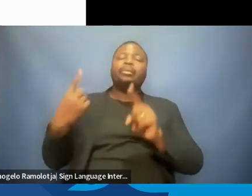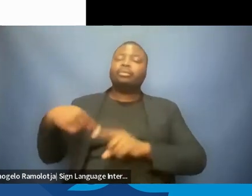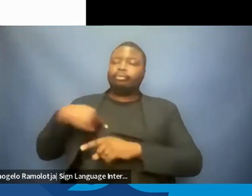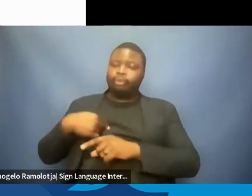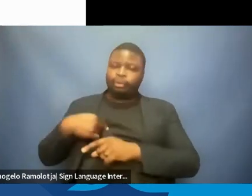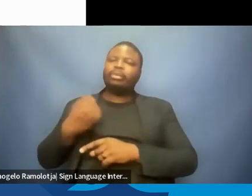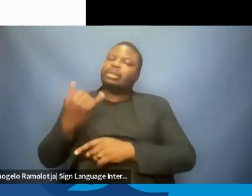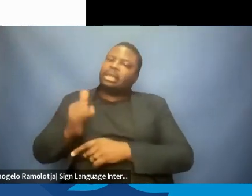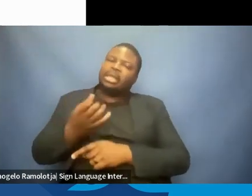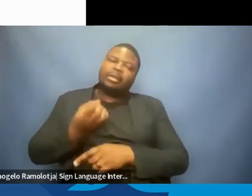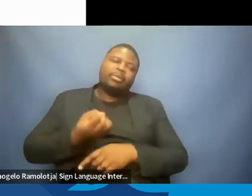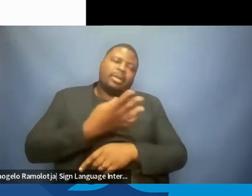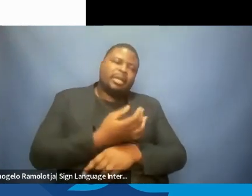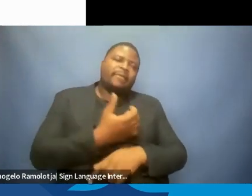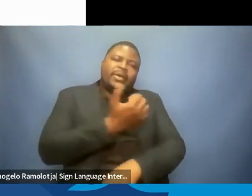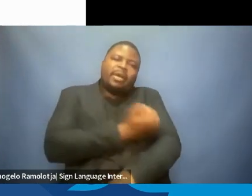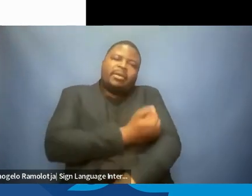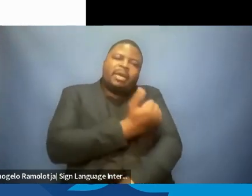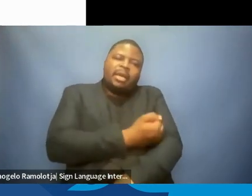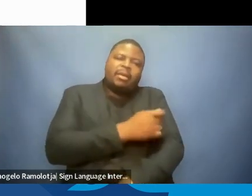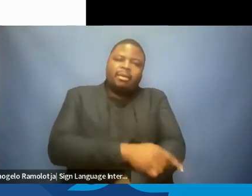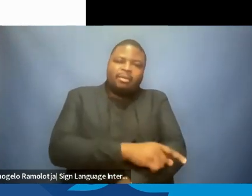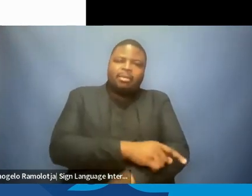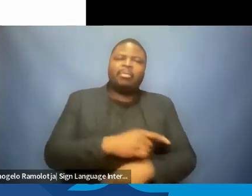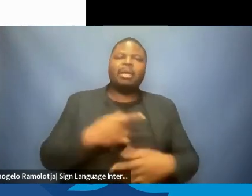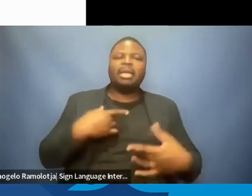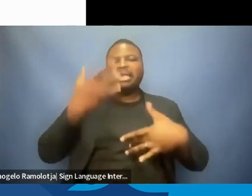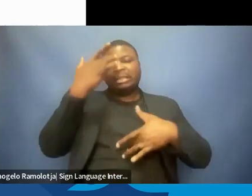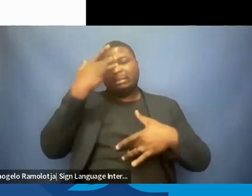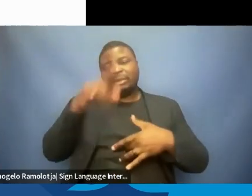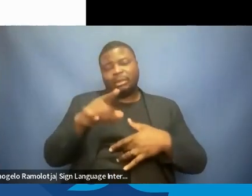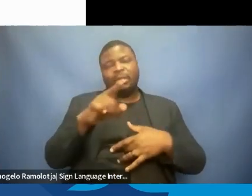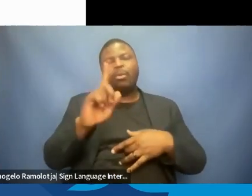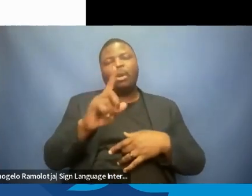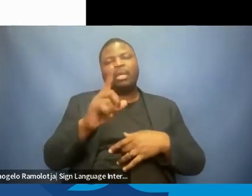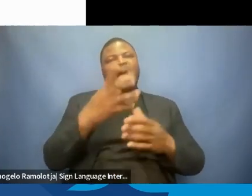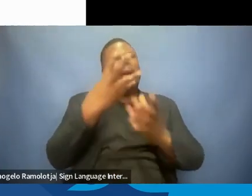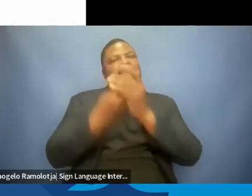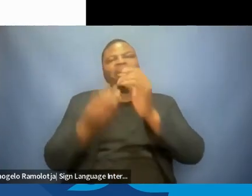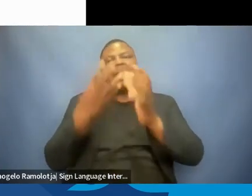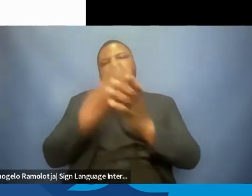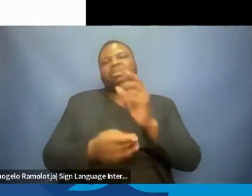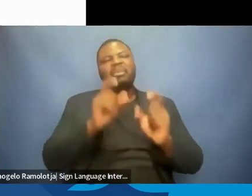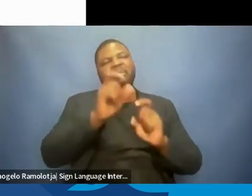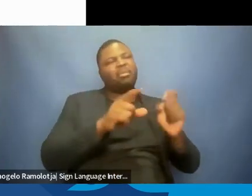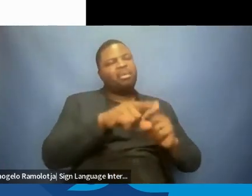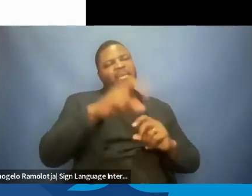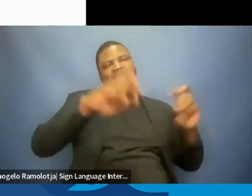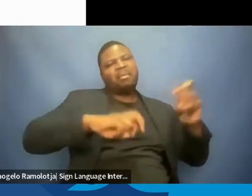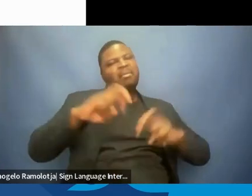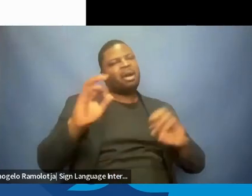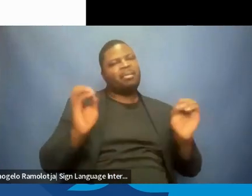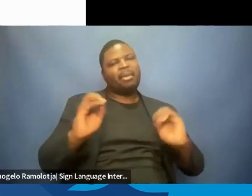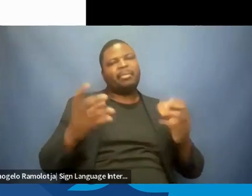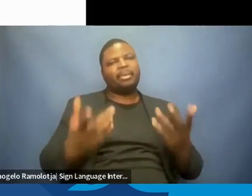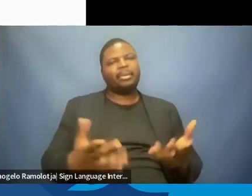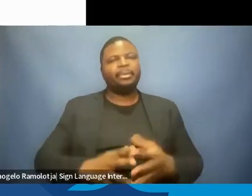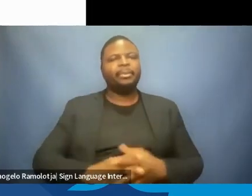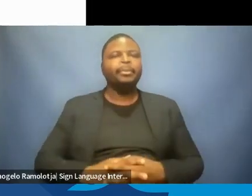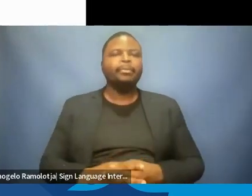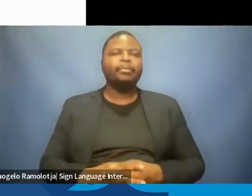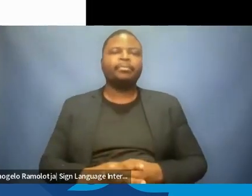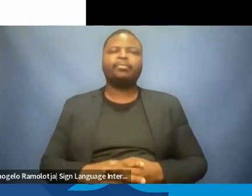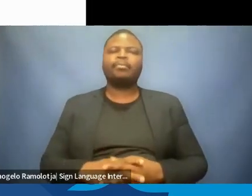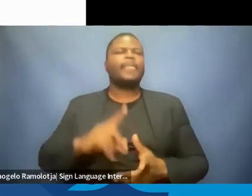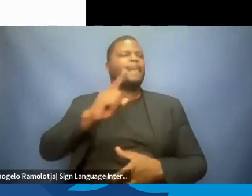the interventions, despite the sites that provide needle exchange, there's other organizations providing needles, we still found